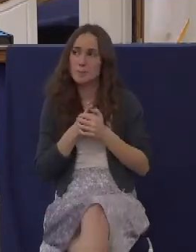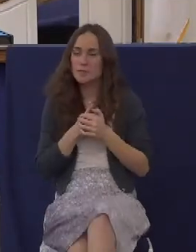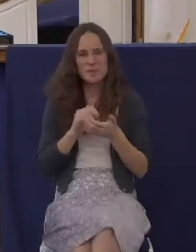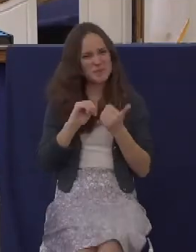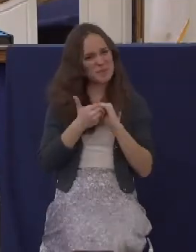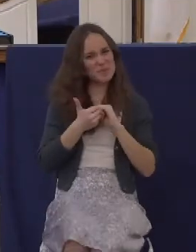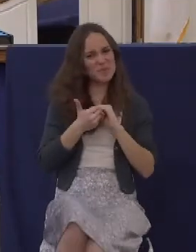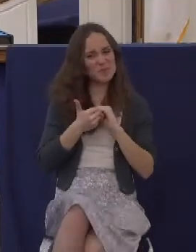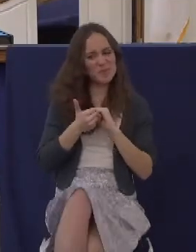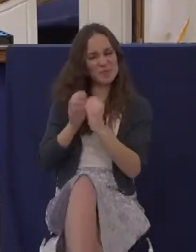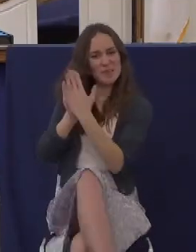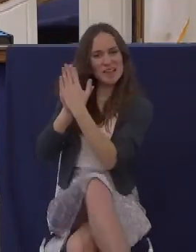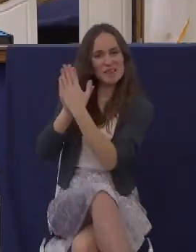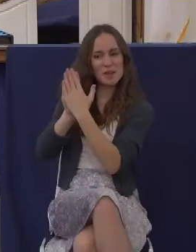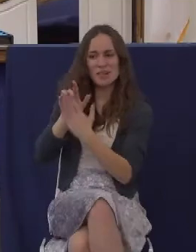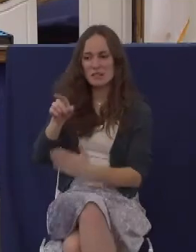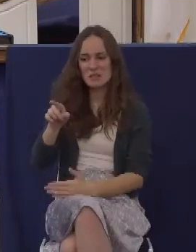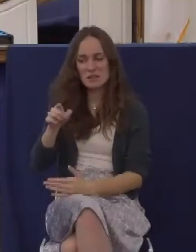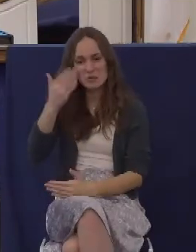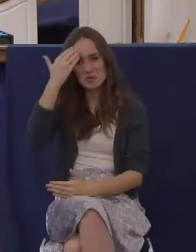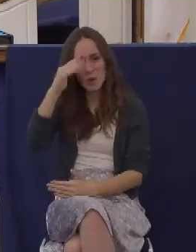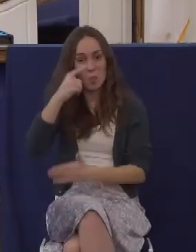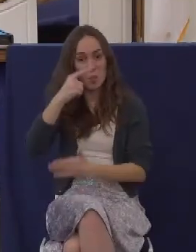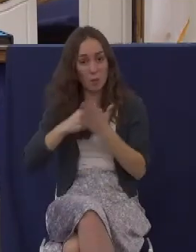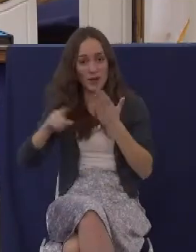How can it be intimate if you don't know what you're saying?